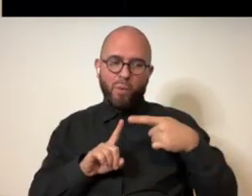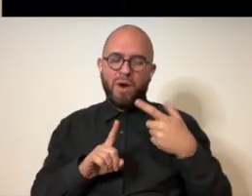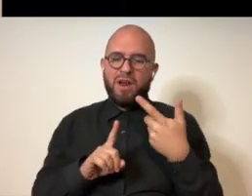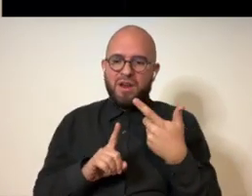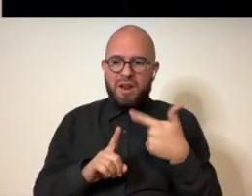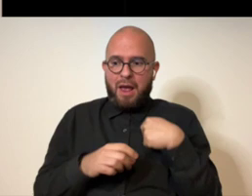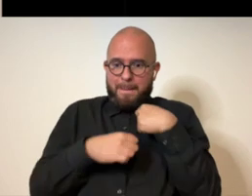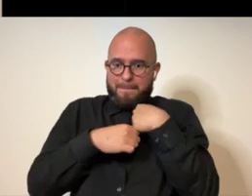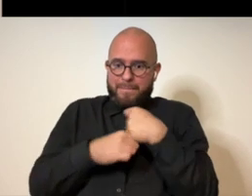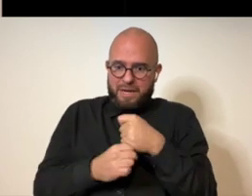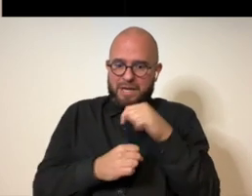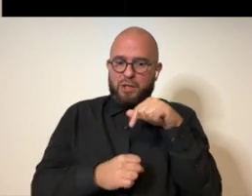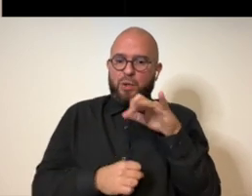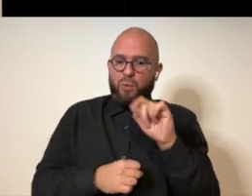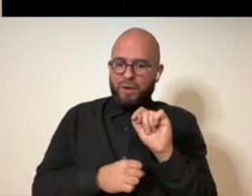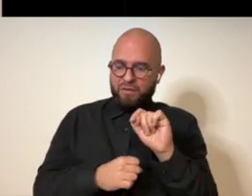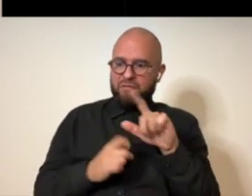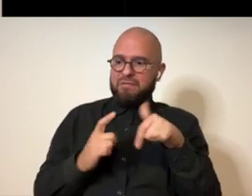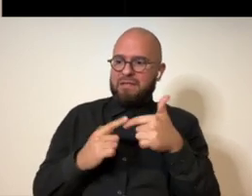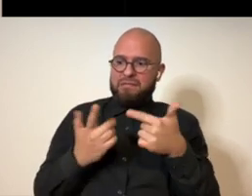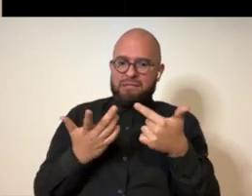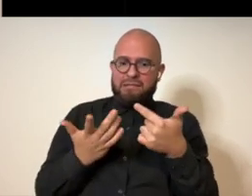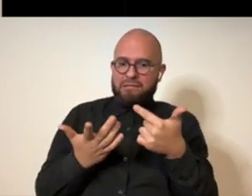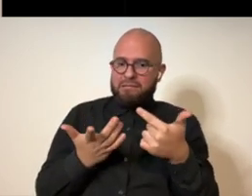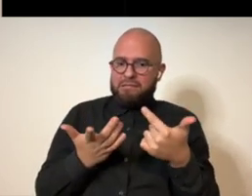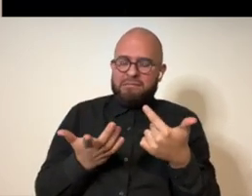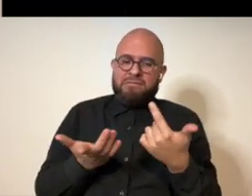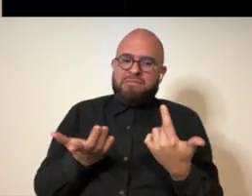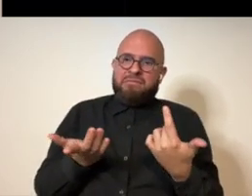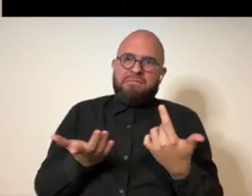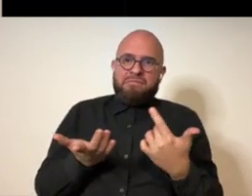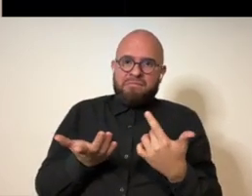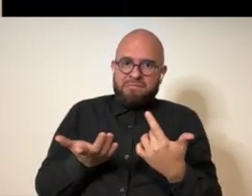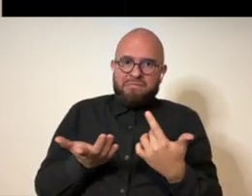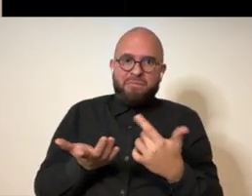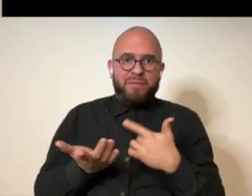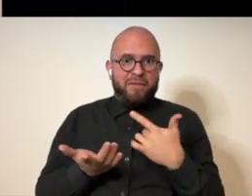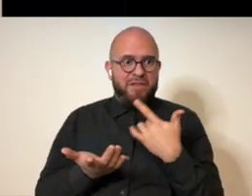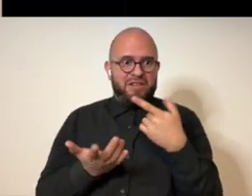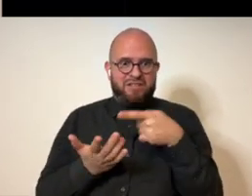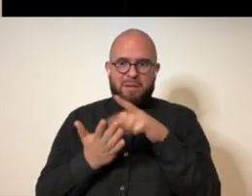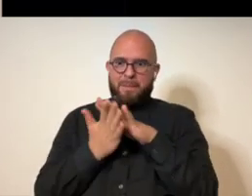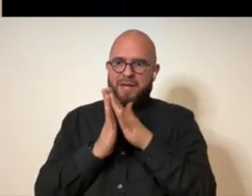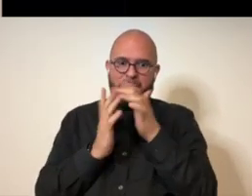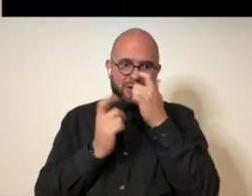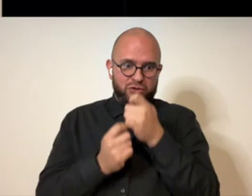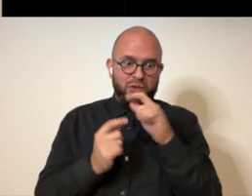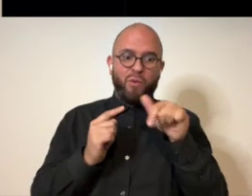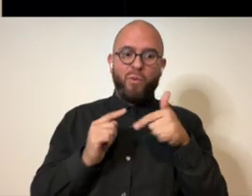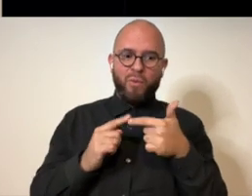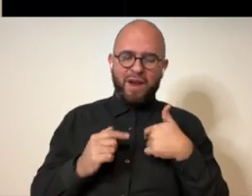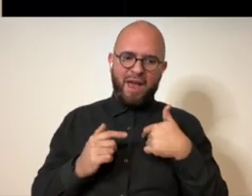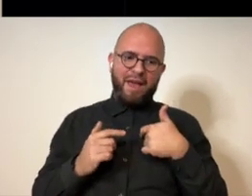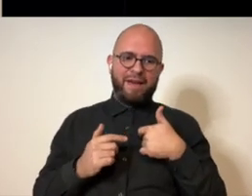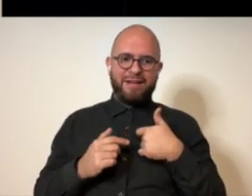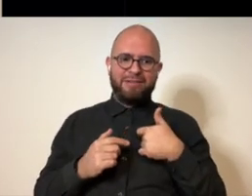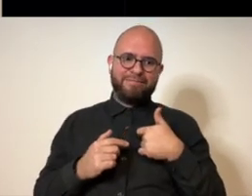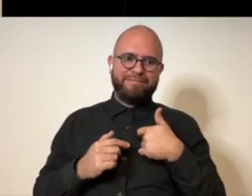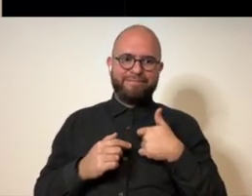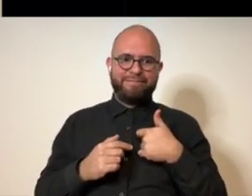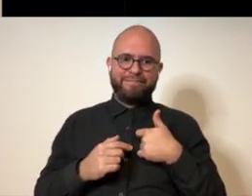I think the quilt was a starting point, because I made the quilt, and then I think that where it